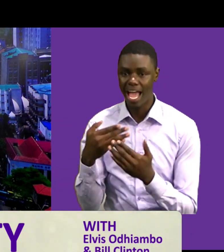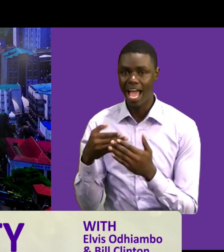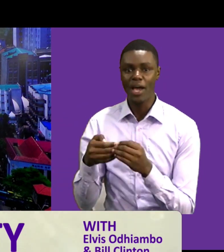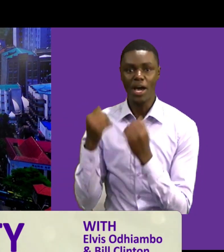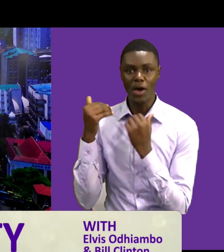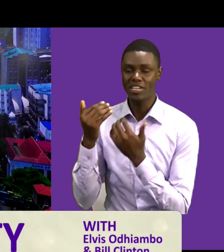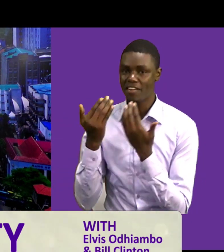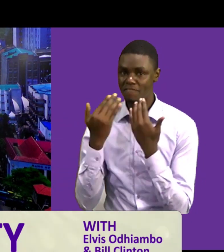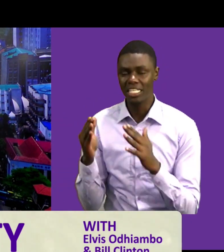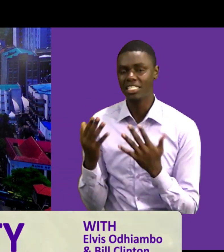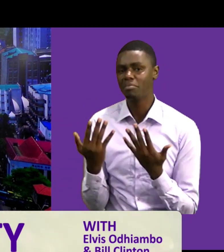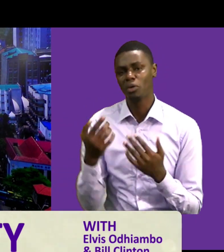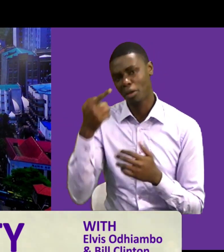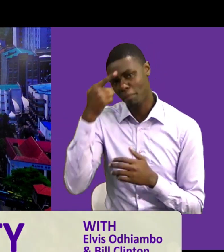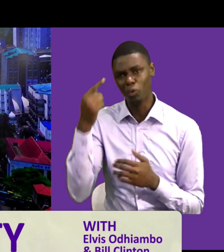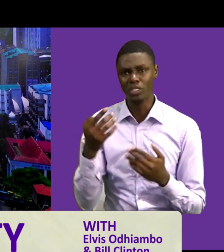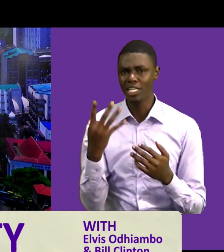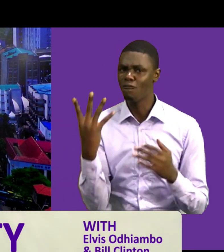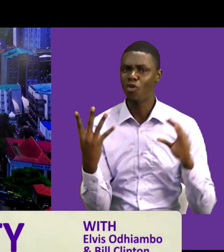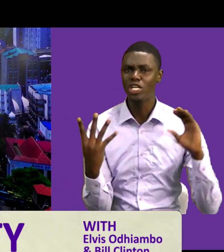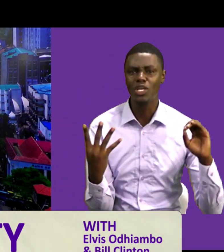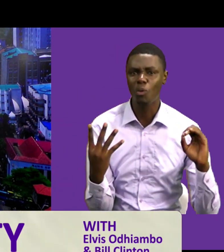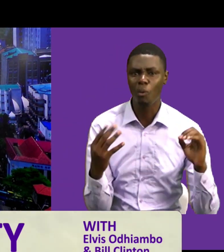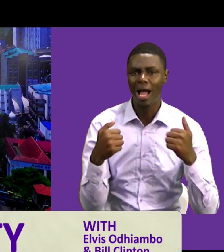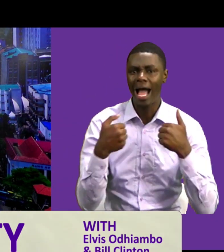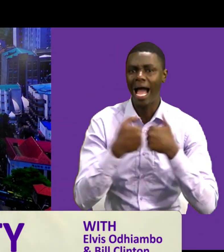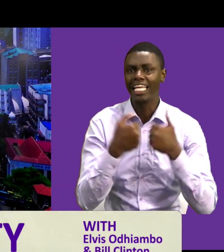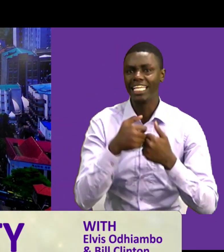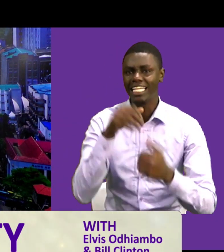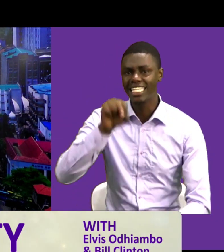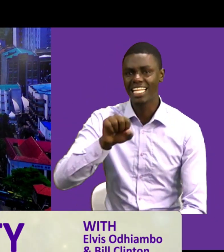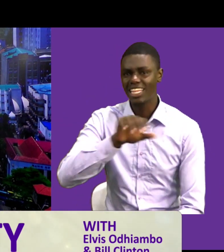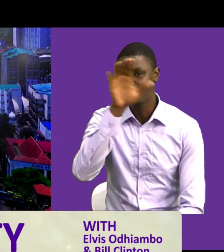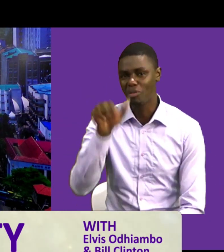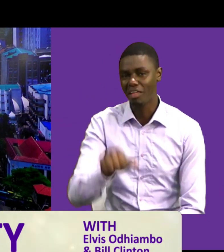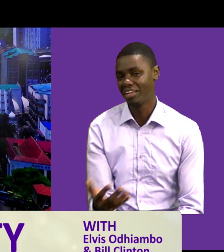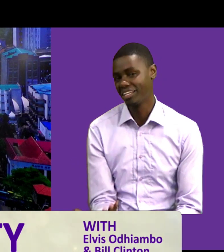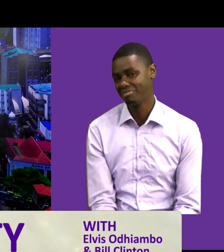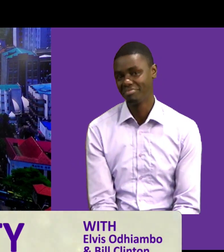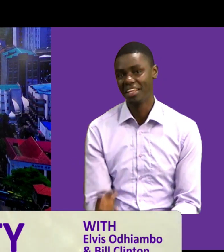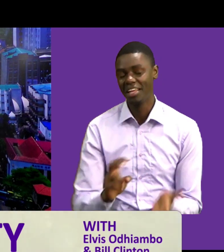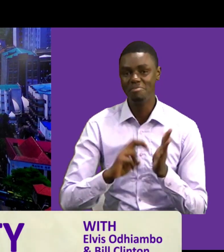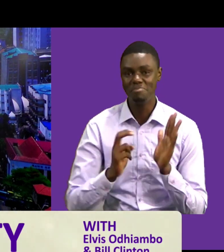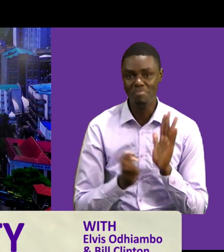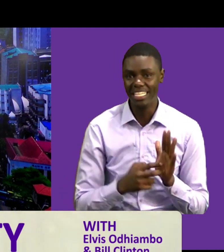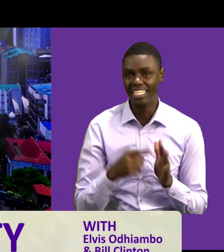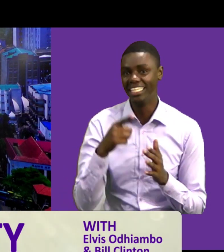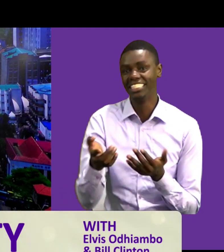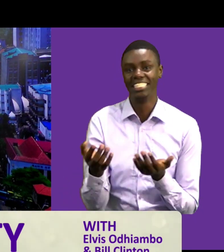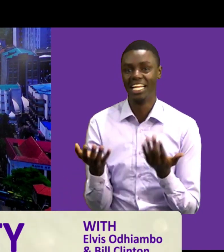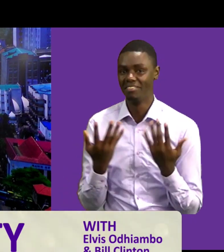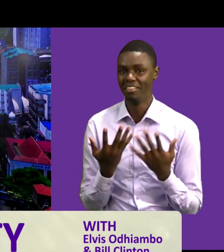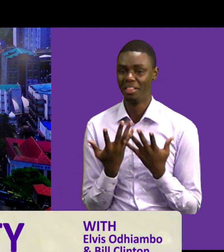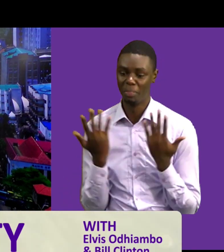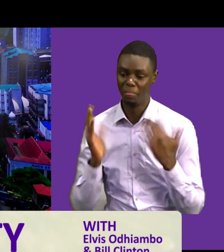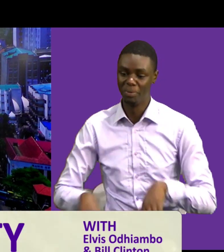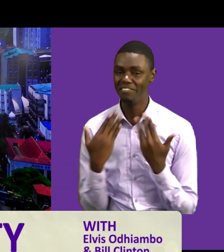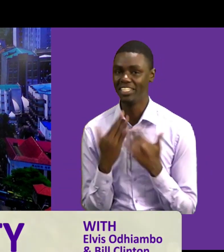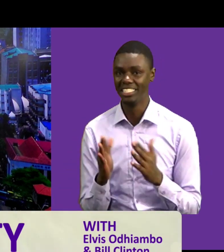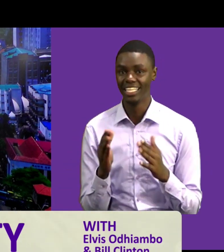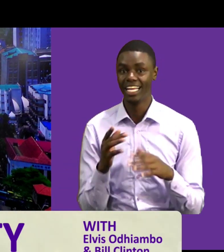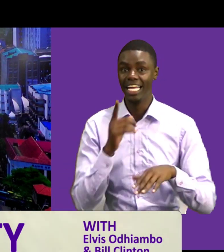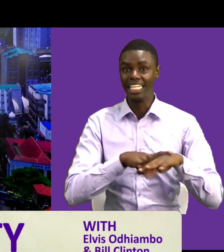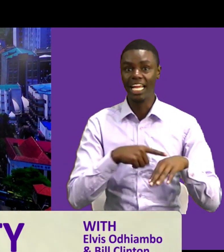because conceding 4 goals against South Africa, that means you are done. Because when you